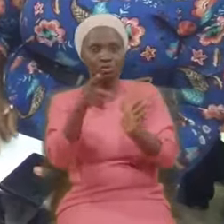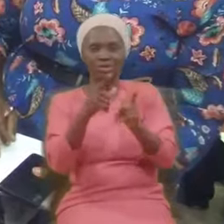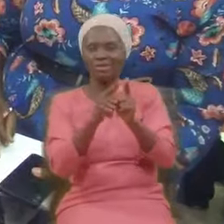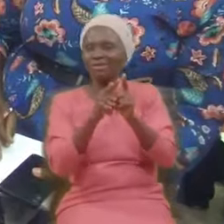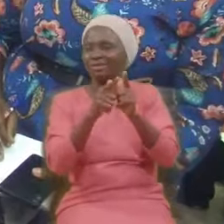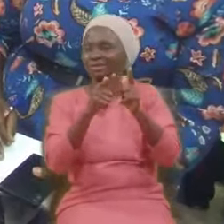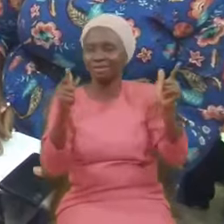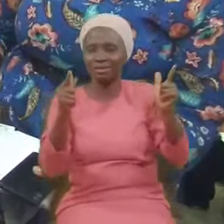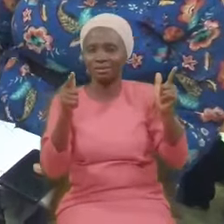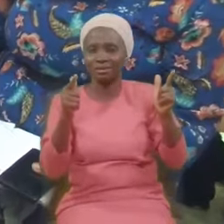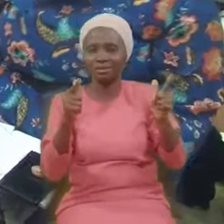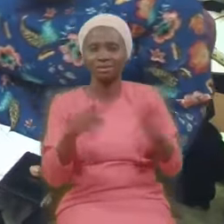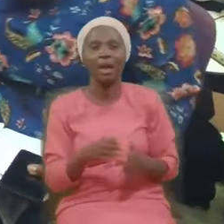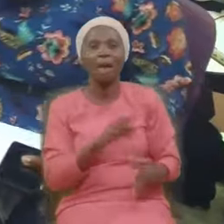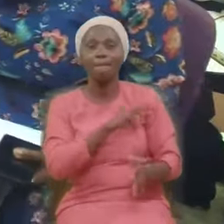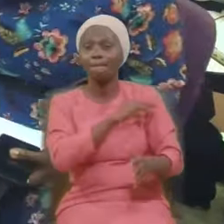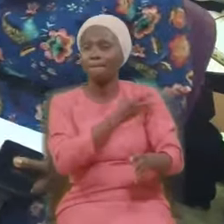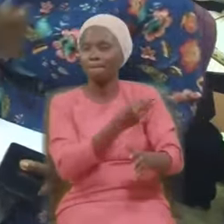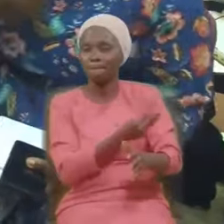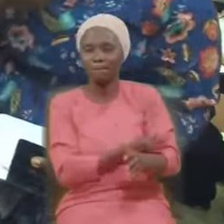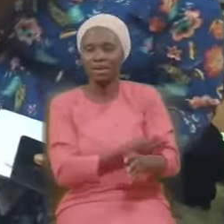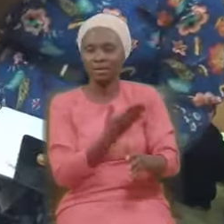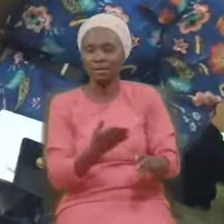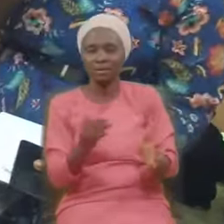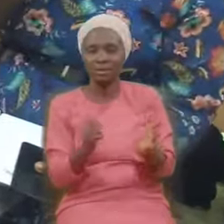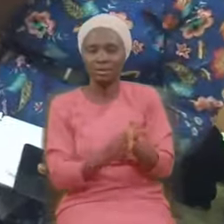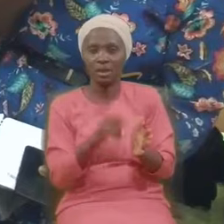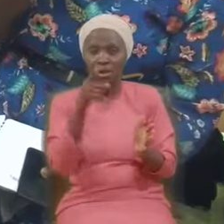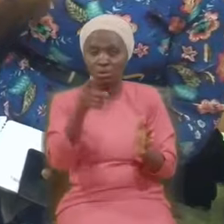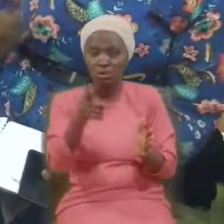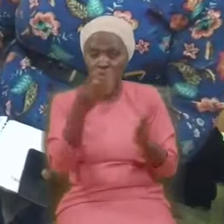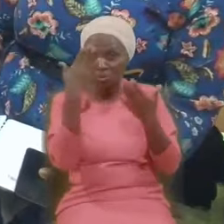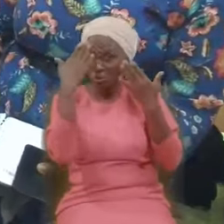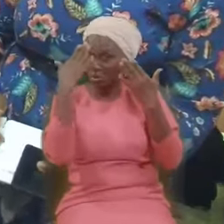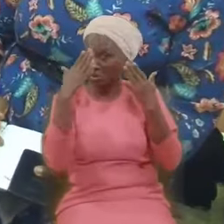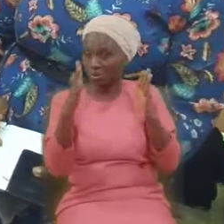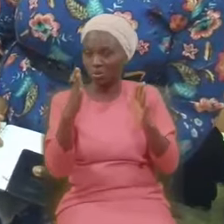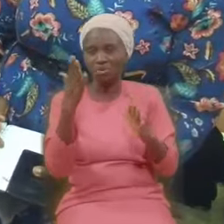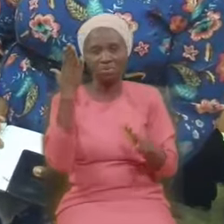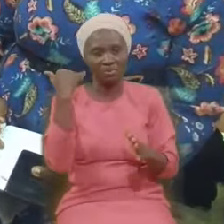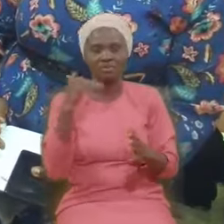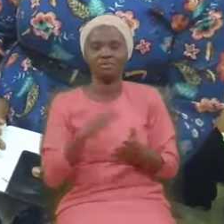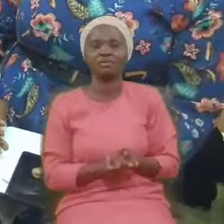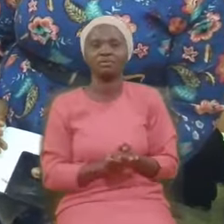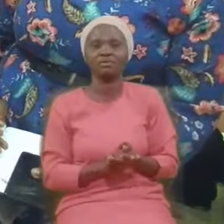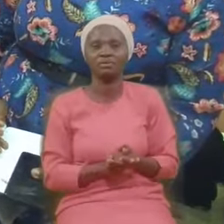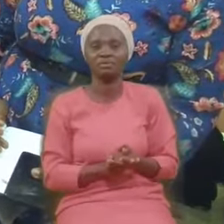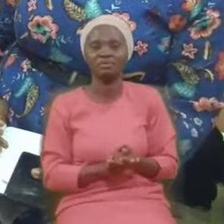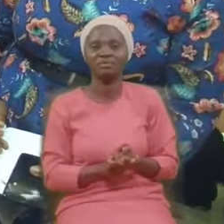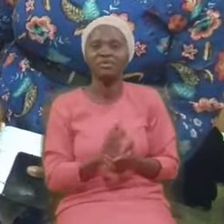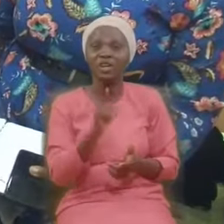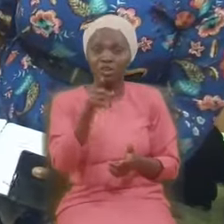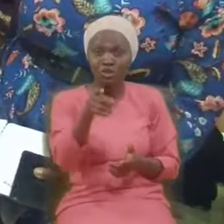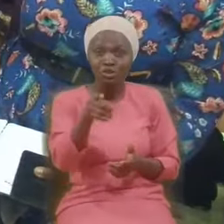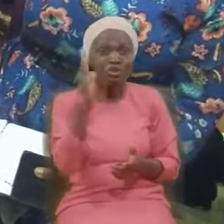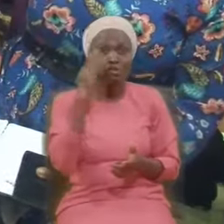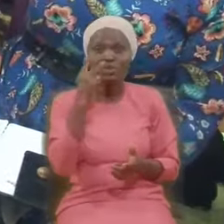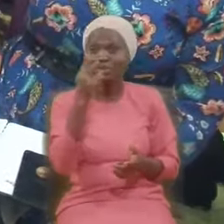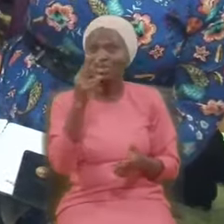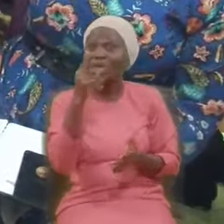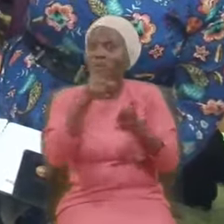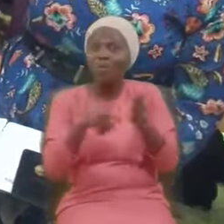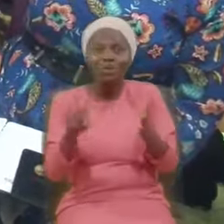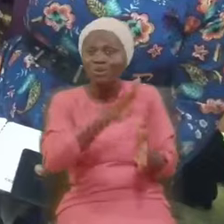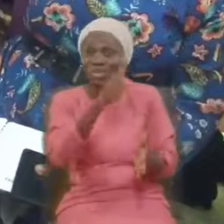great and mighty things which thou knowest not. You will see what you have never seen.